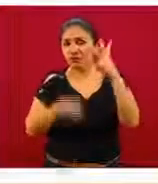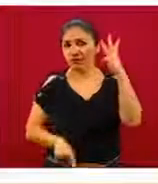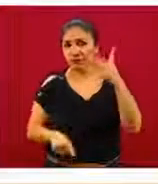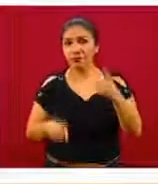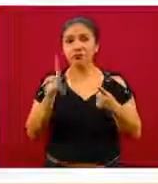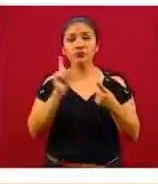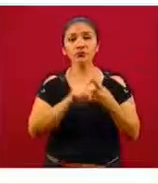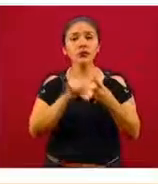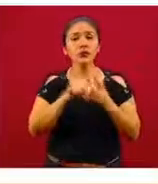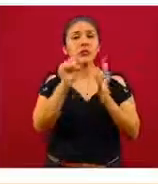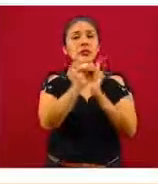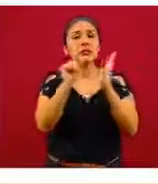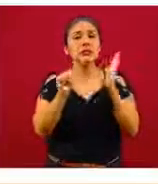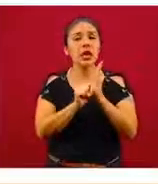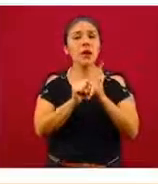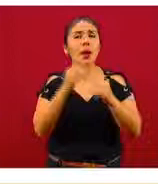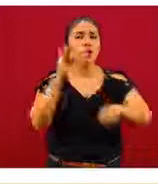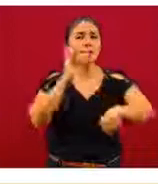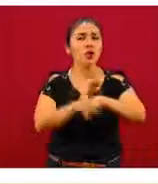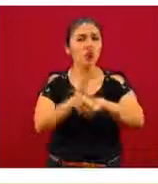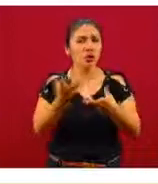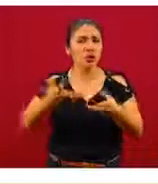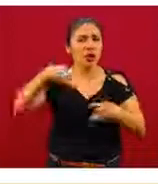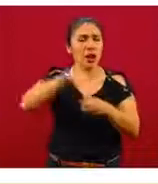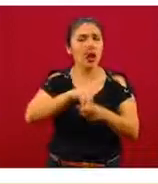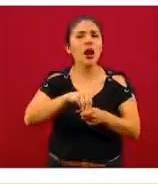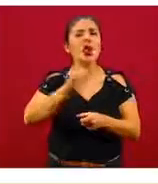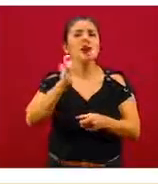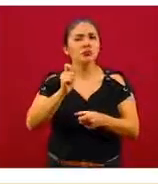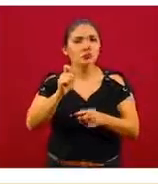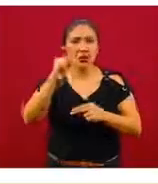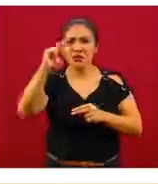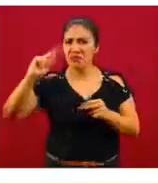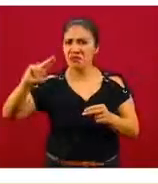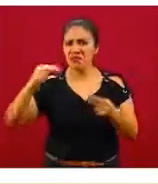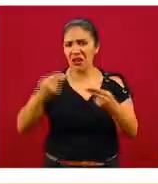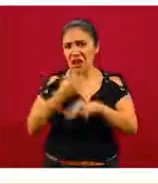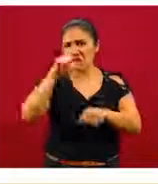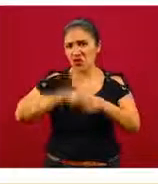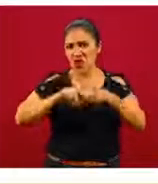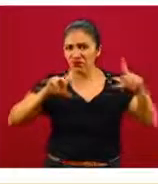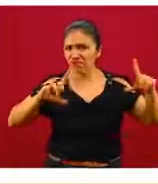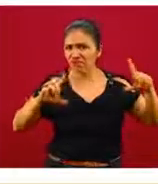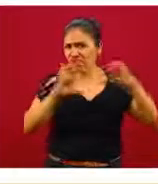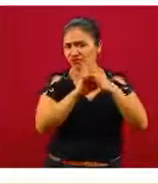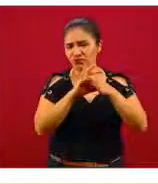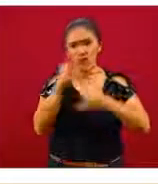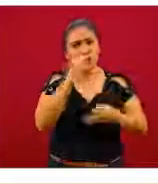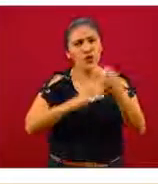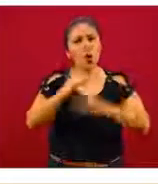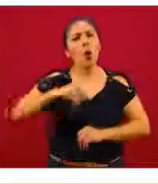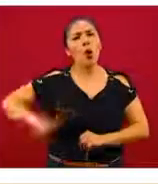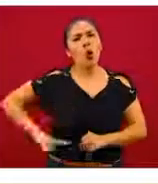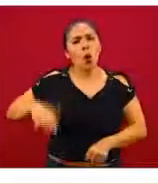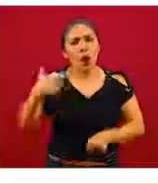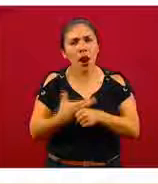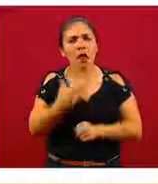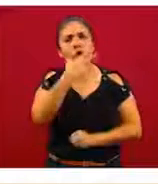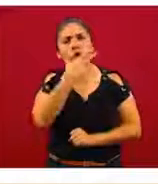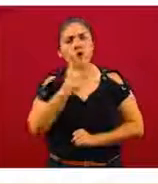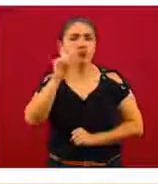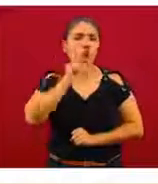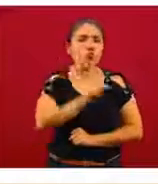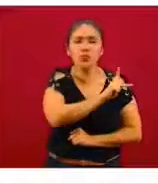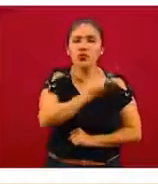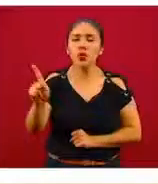government along these three lines, so national, state, and municipal. It would be headed by the federal cabinet and then